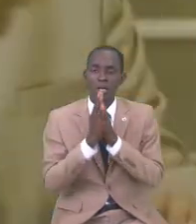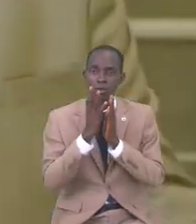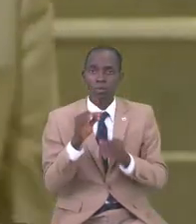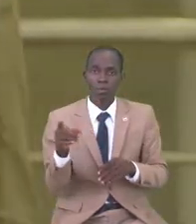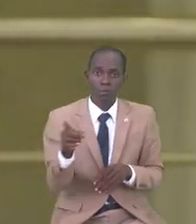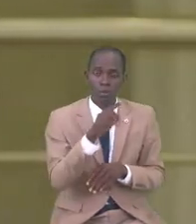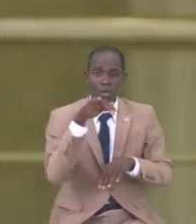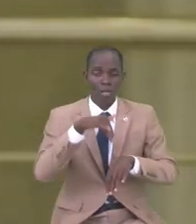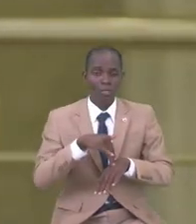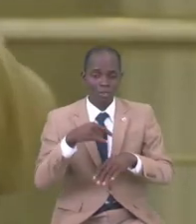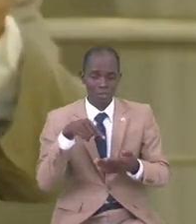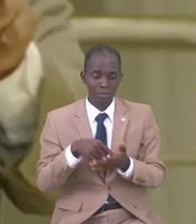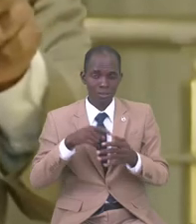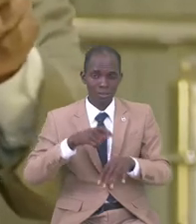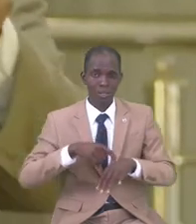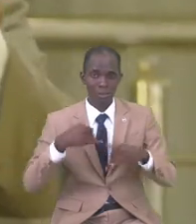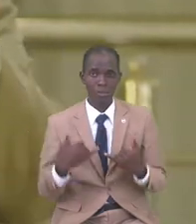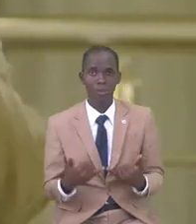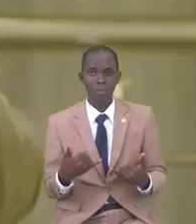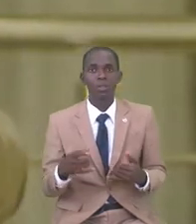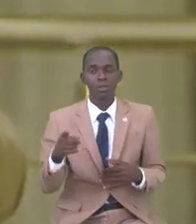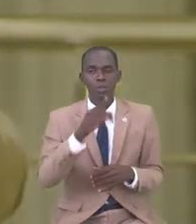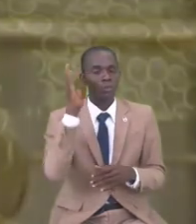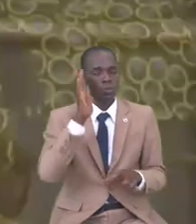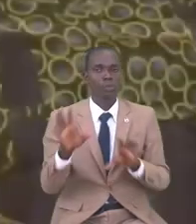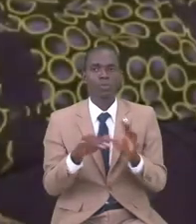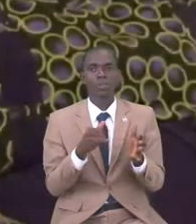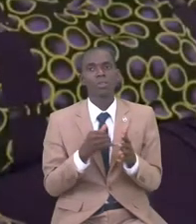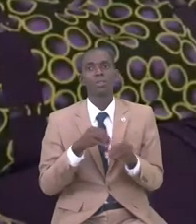this time, you will do.